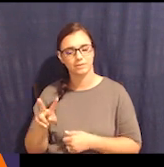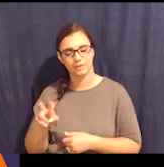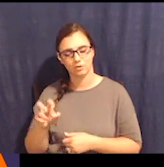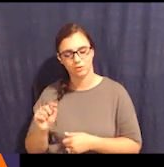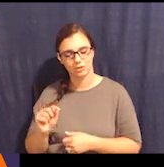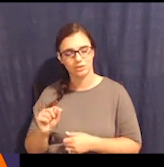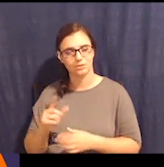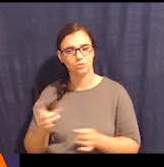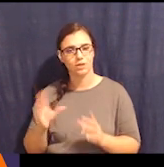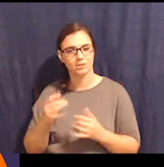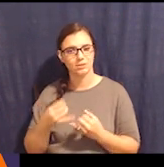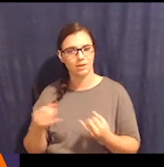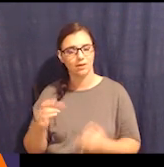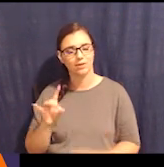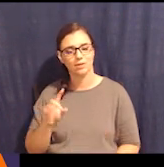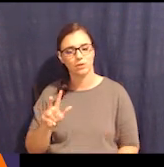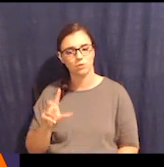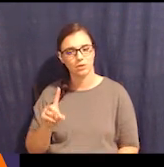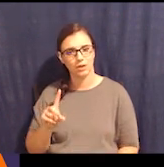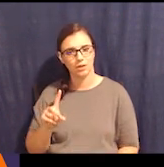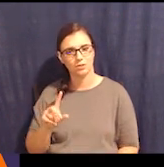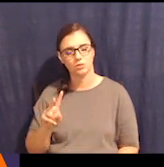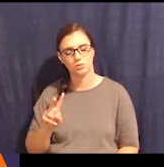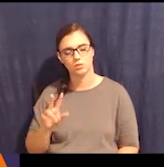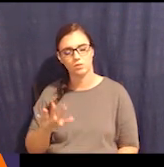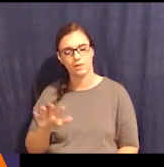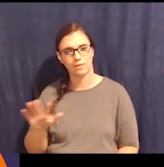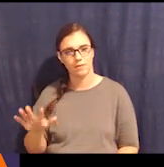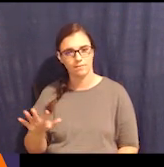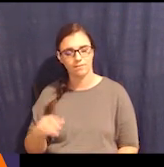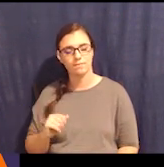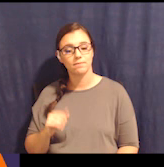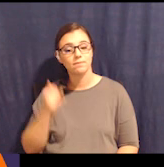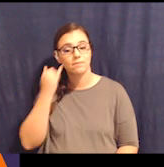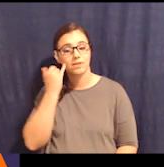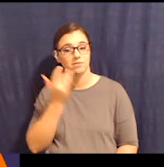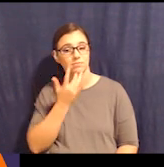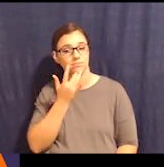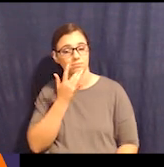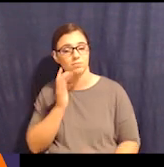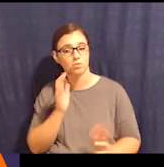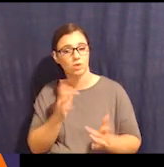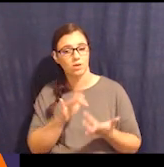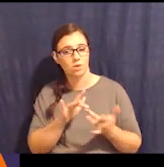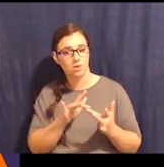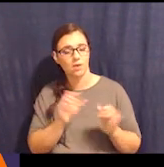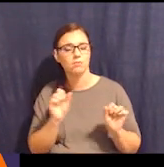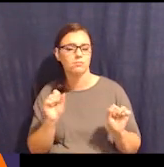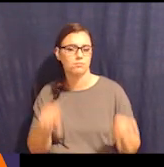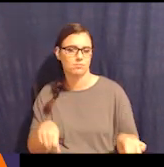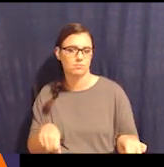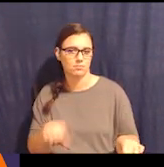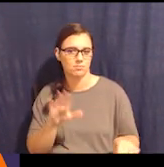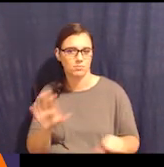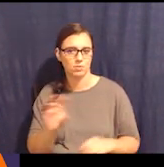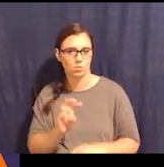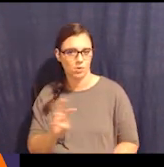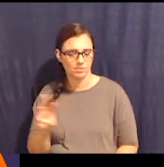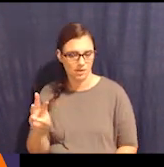838-255. If you would rather chat online, you can do that at their website, which is